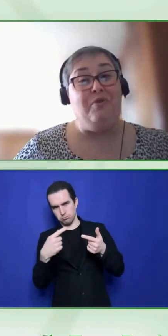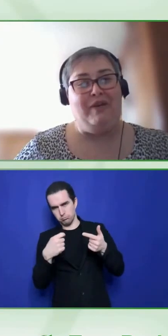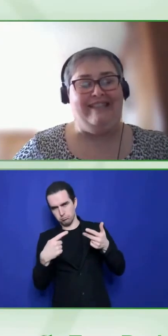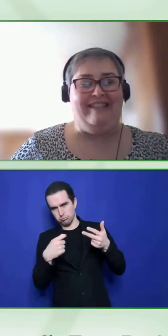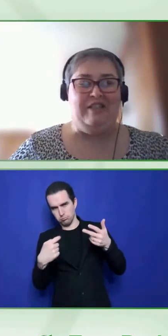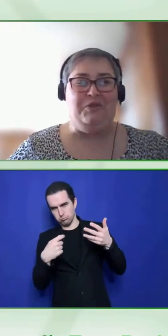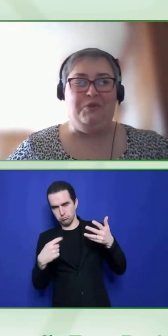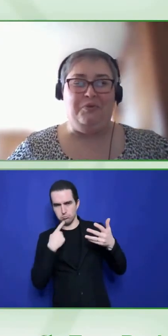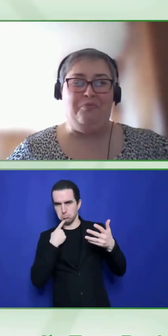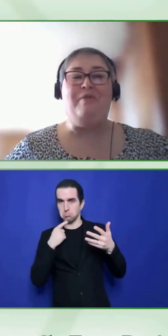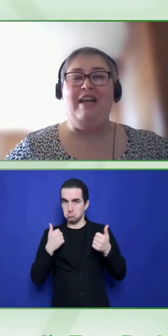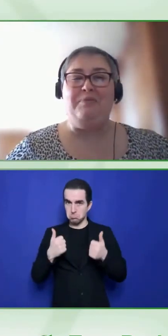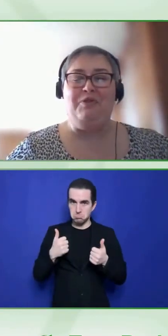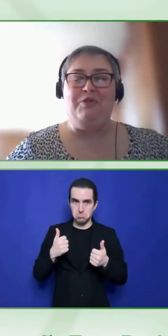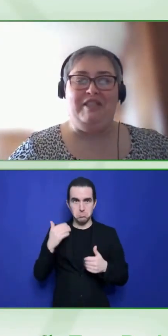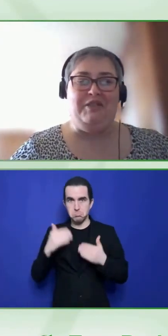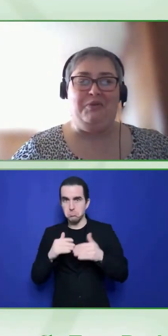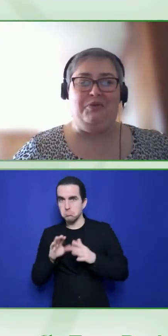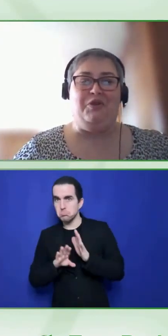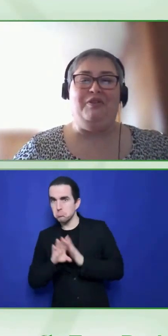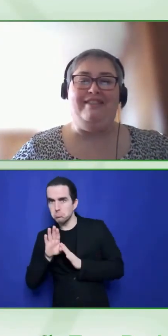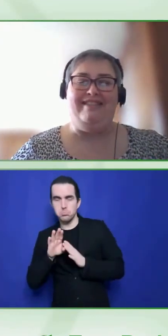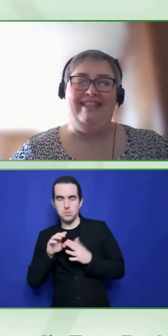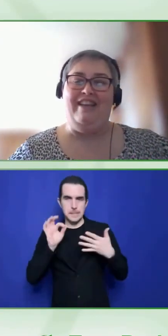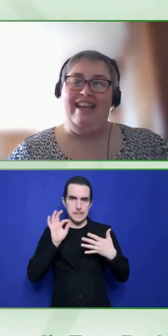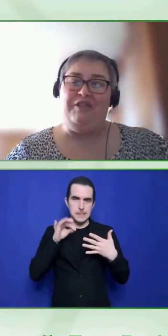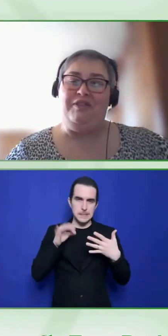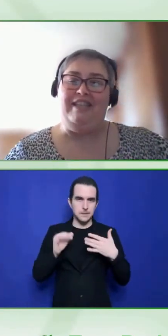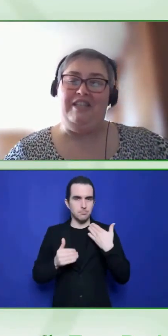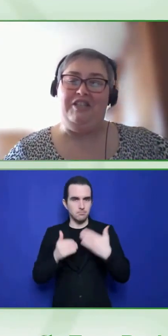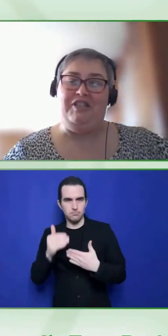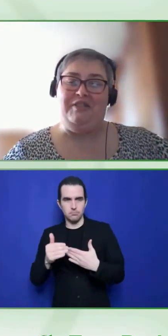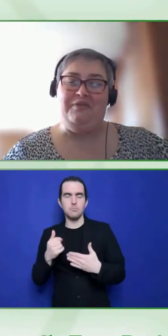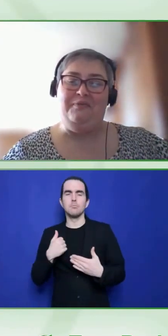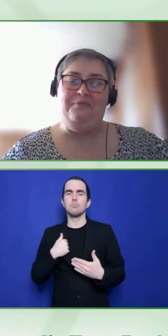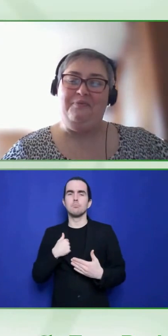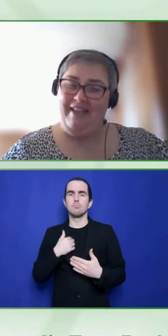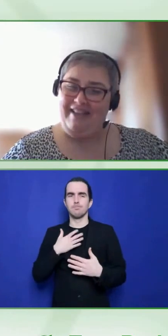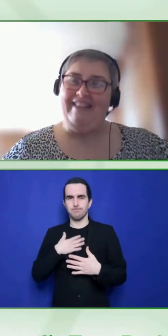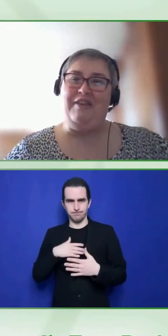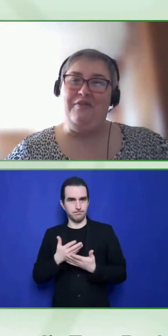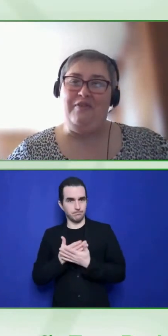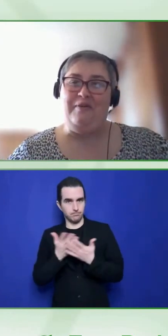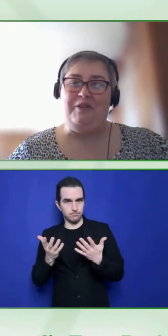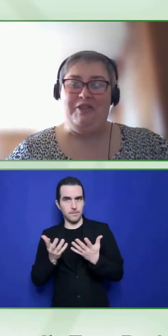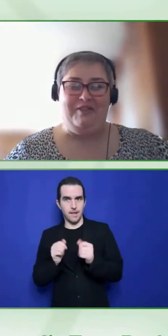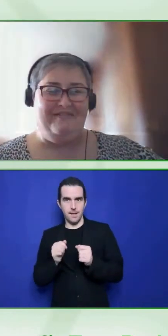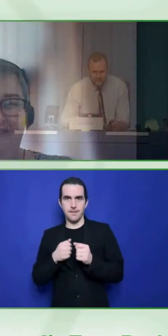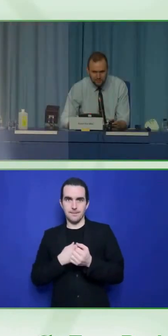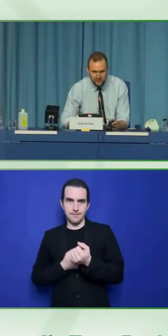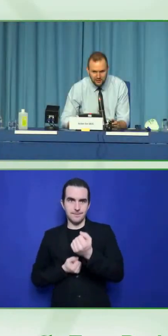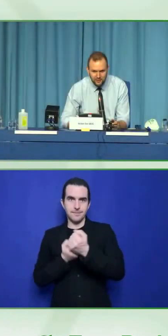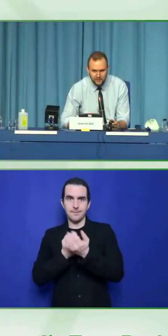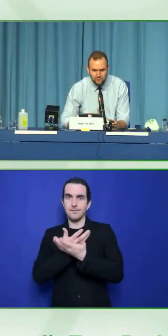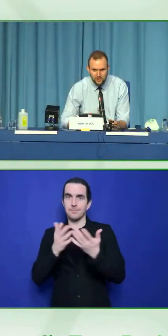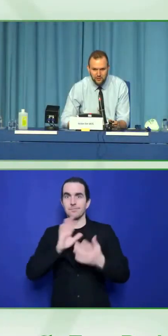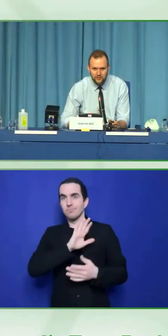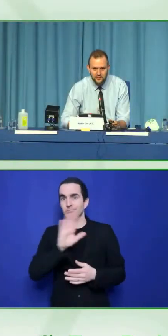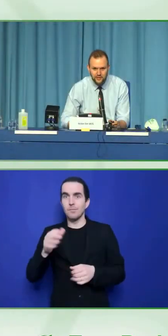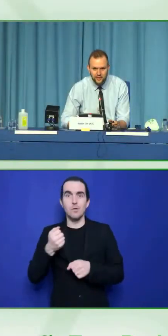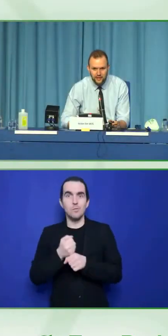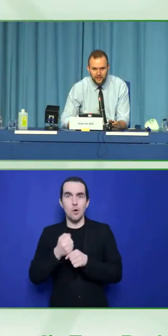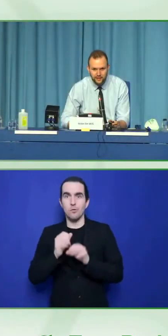is a human rights city, to mobilize more city to join this interesting initiative. Very exciting very next steps coming